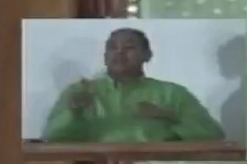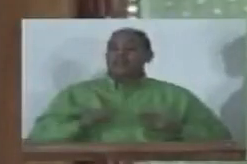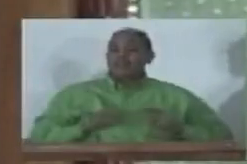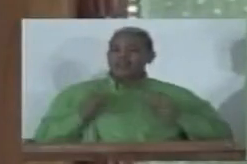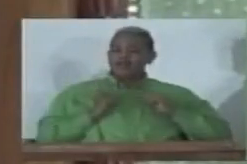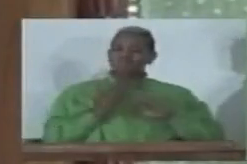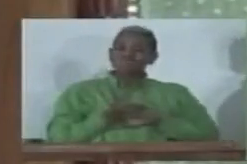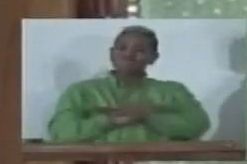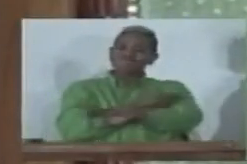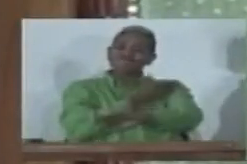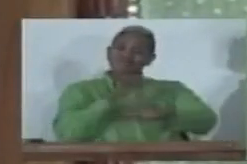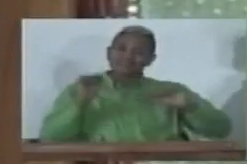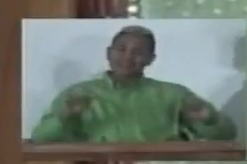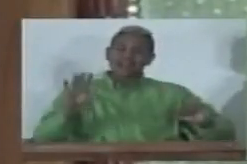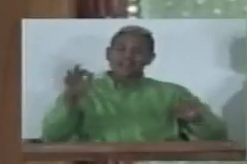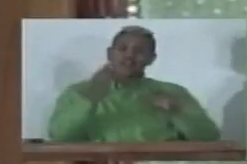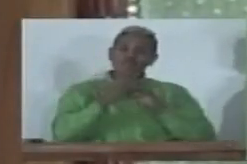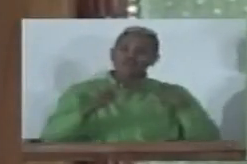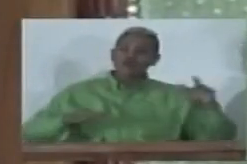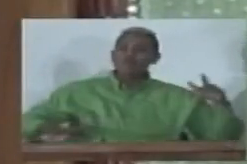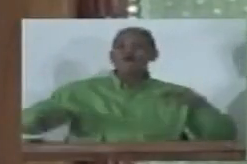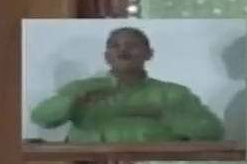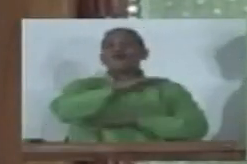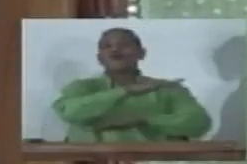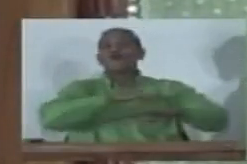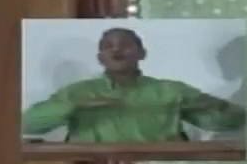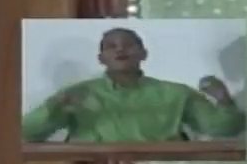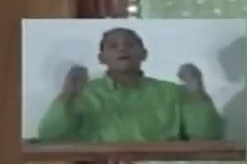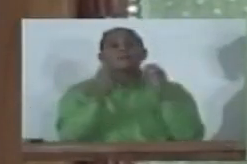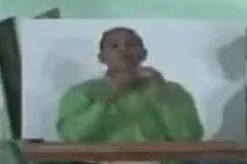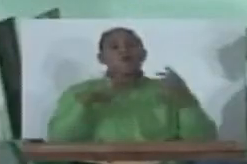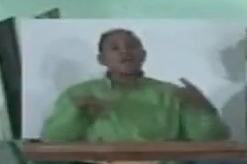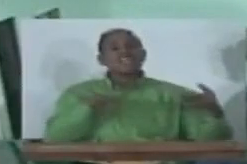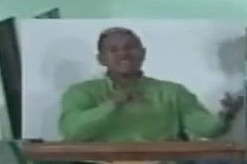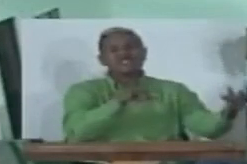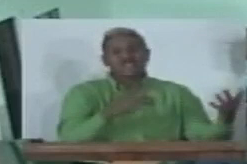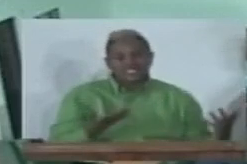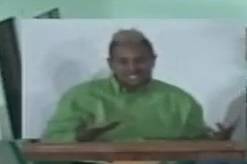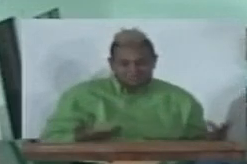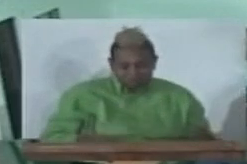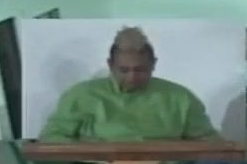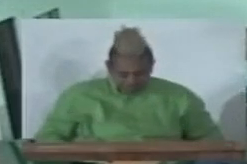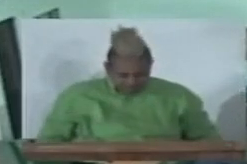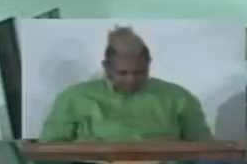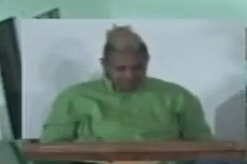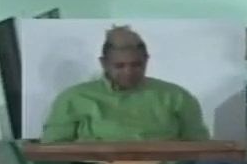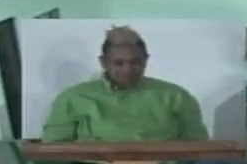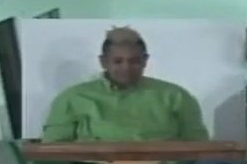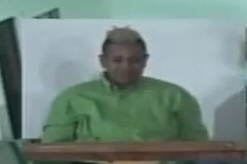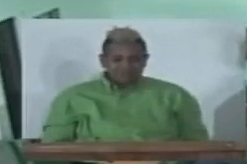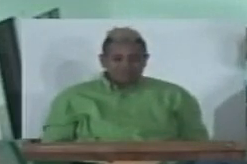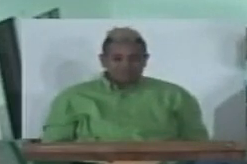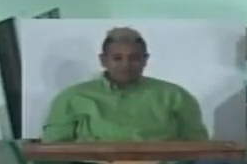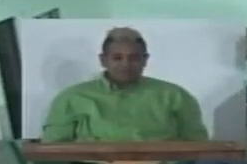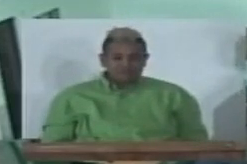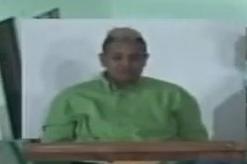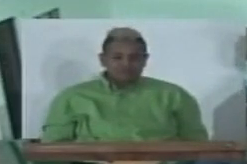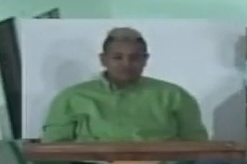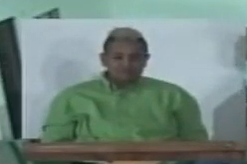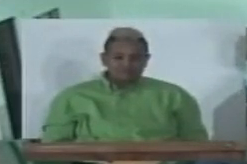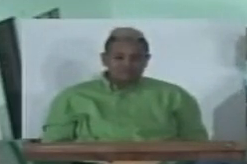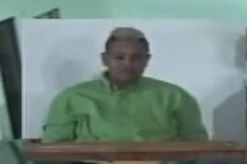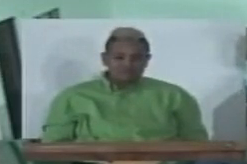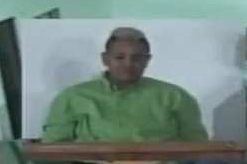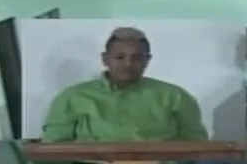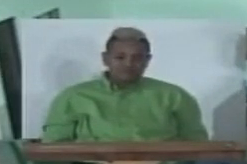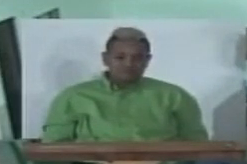one and their freedom of movement more efficient, Mr. President. Mr. President, I